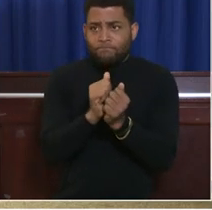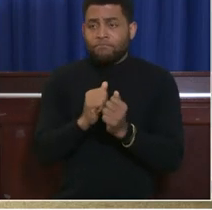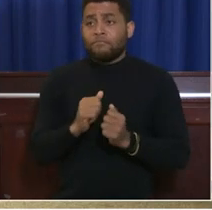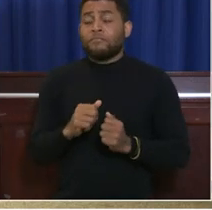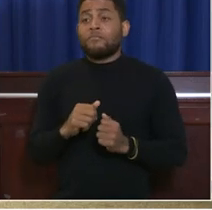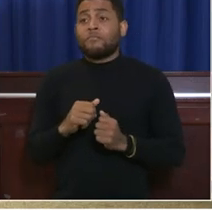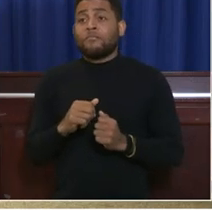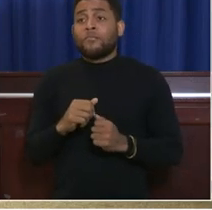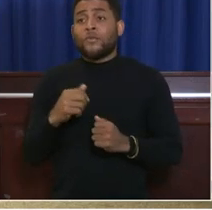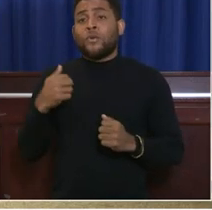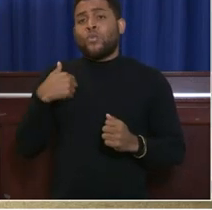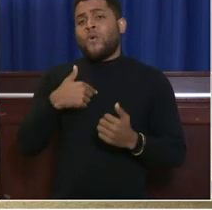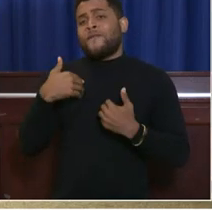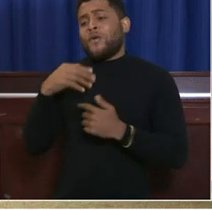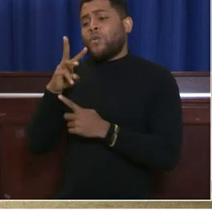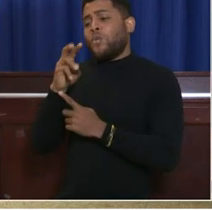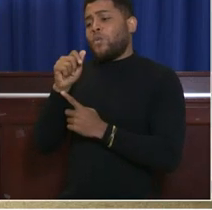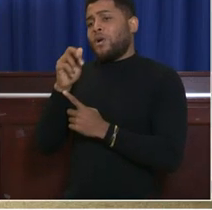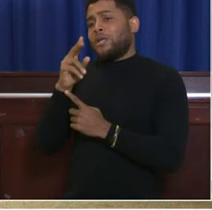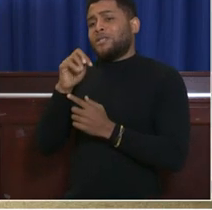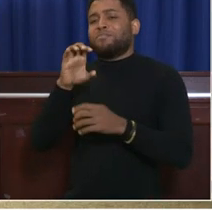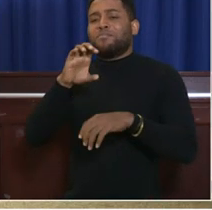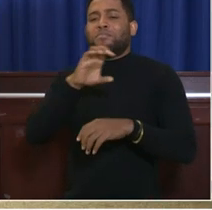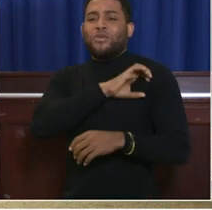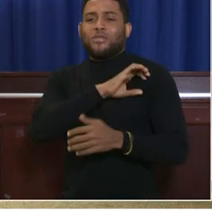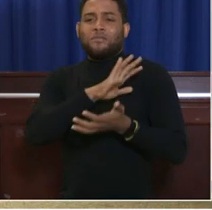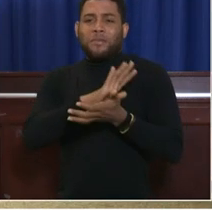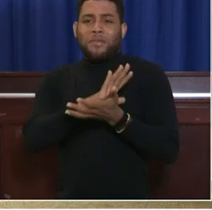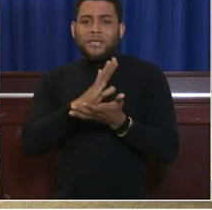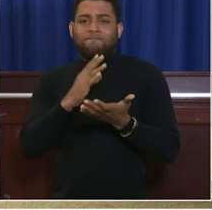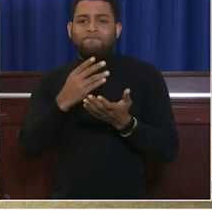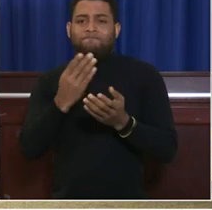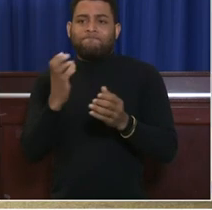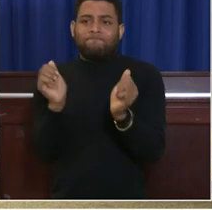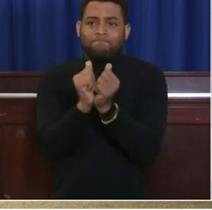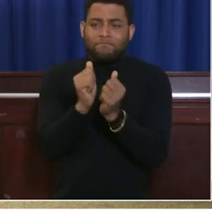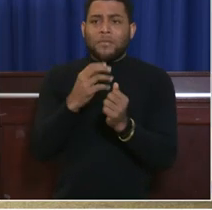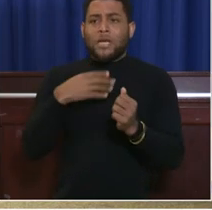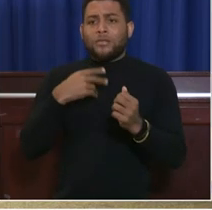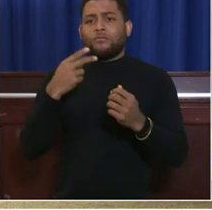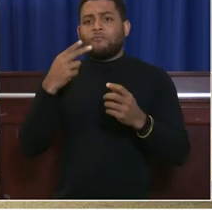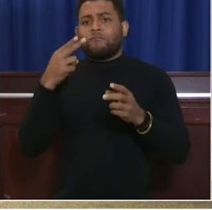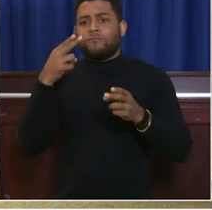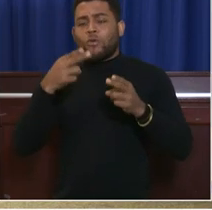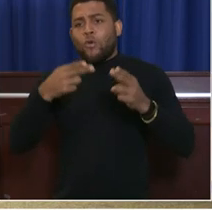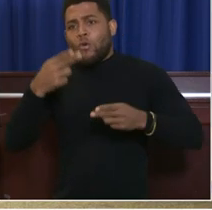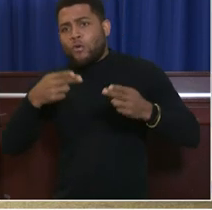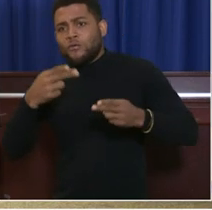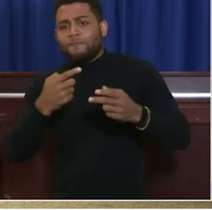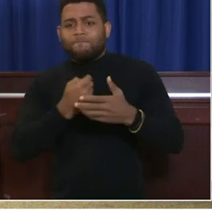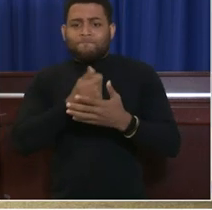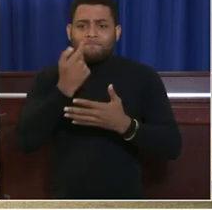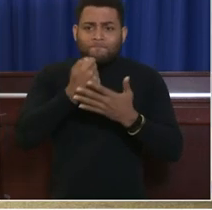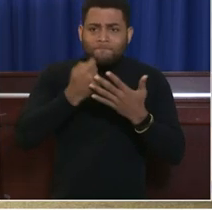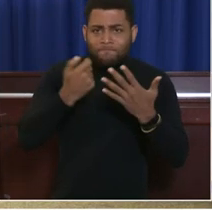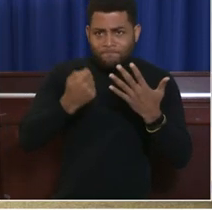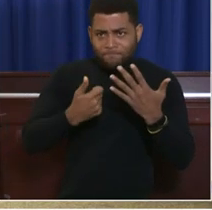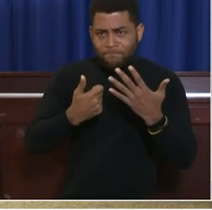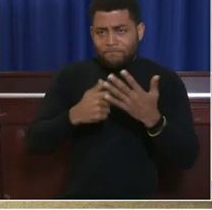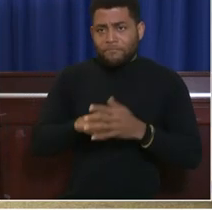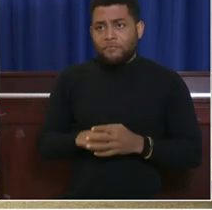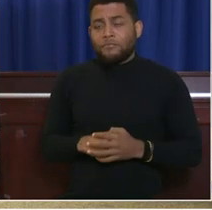Court Social Services, and Offender Supervision, and the U.S. Marshal Service. It